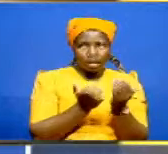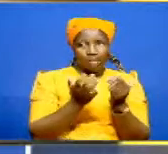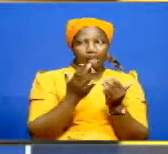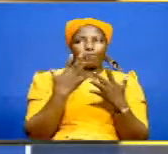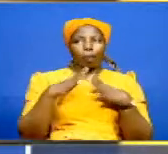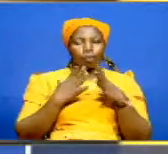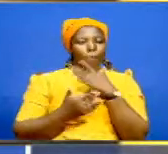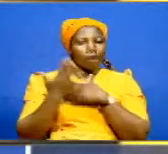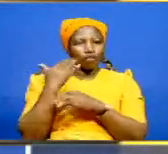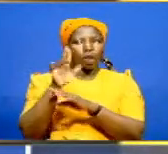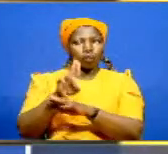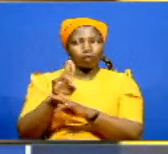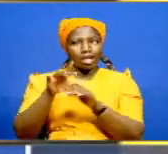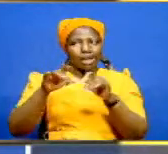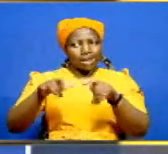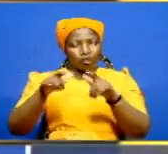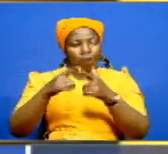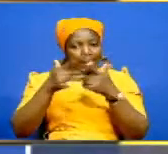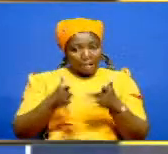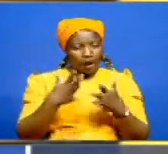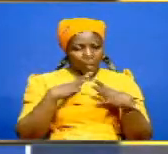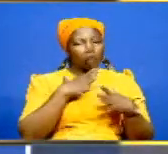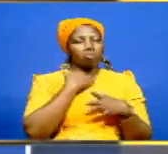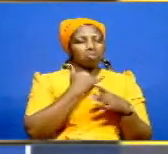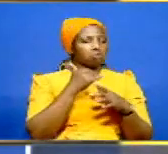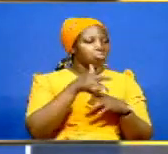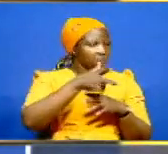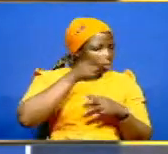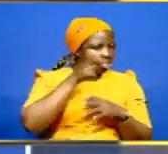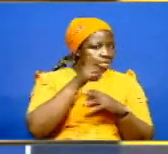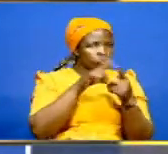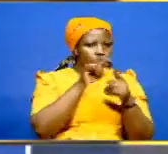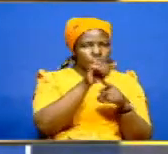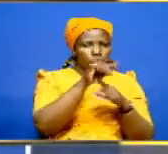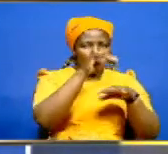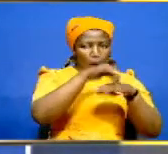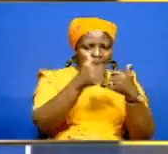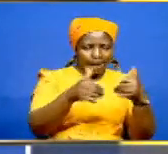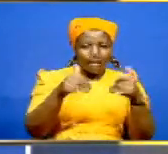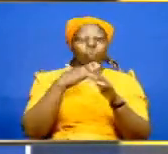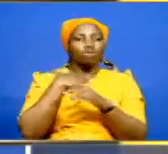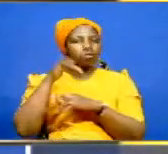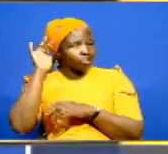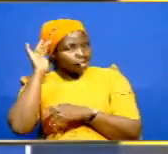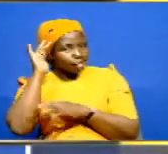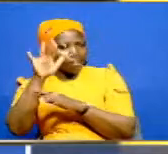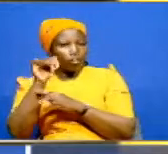anymore. They want to listen to you online, they want to be able to listen to you on their mobile phones.